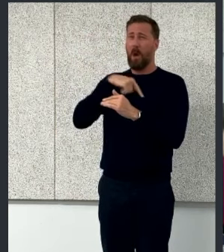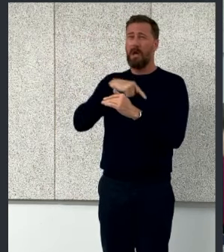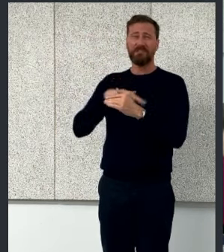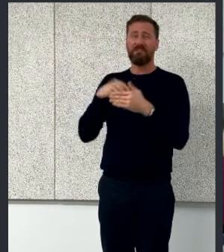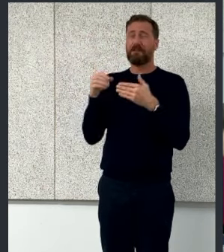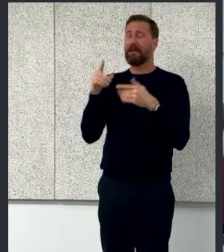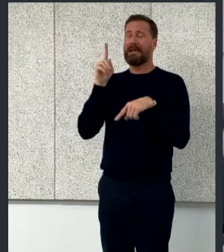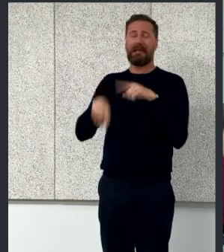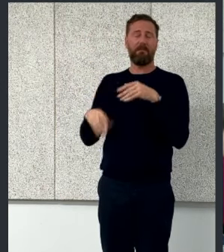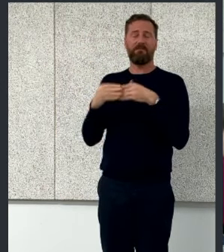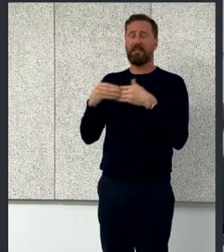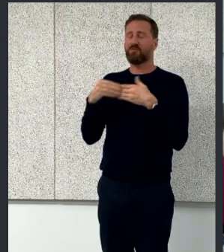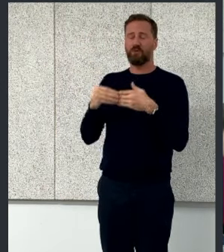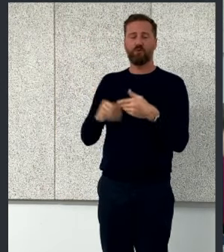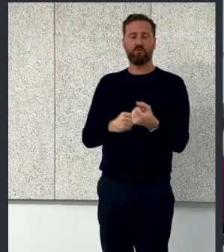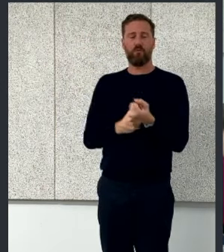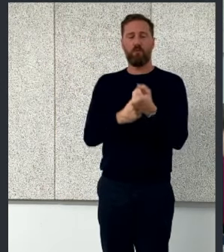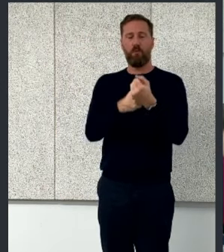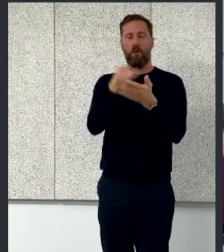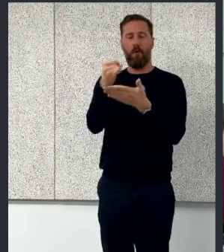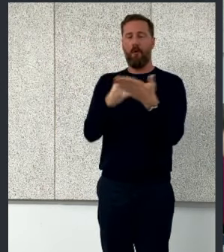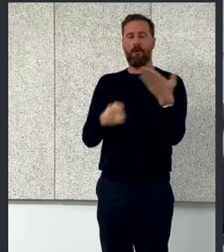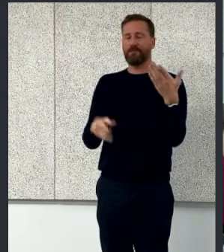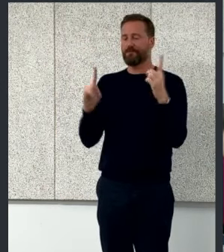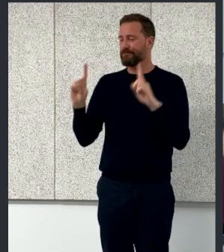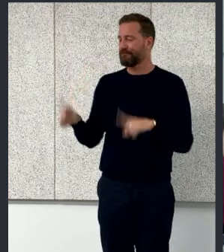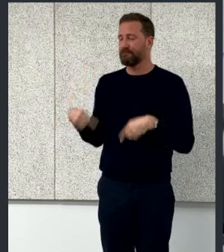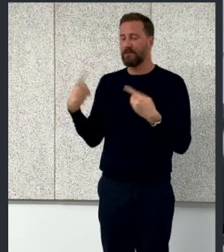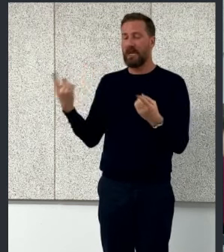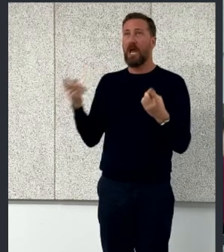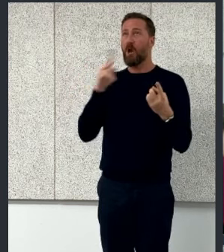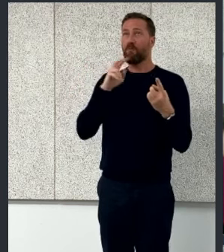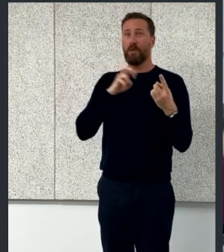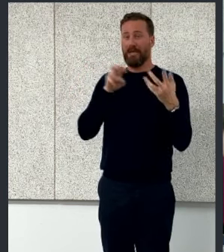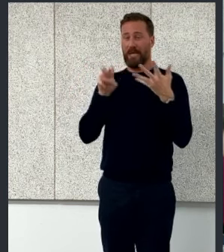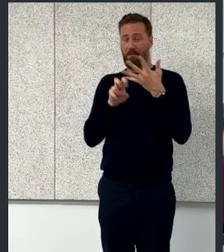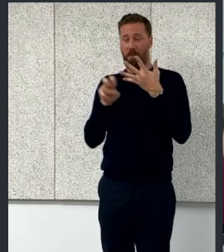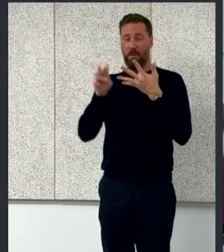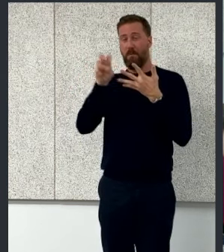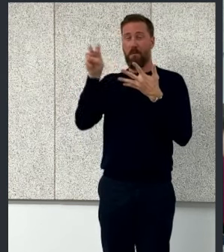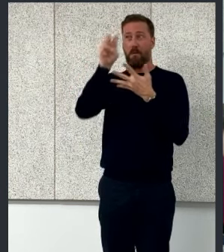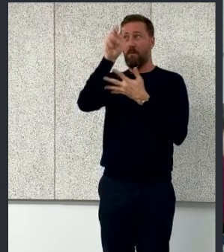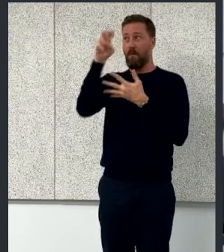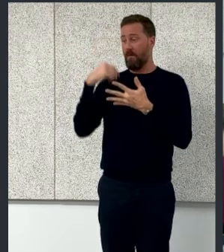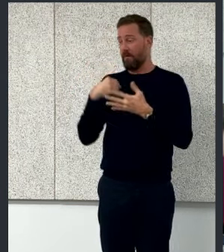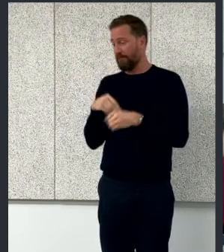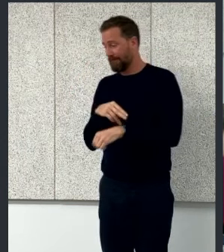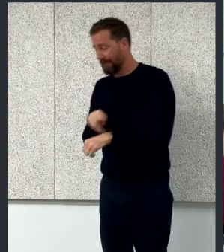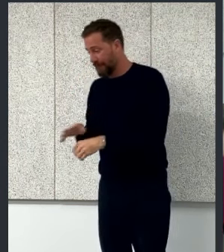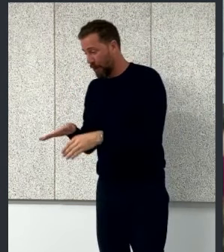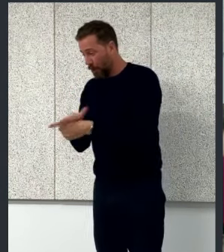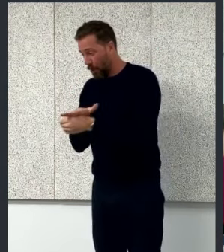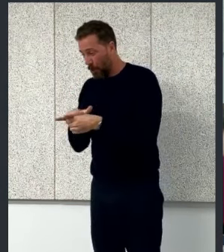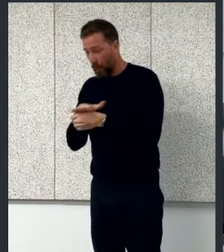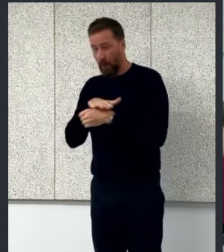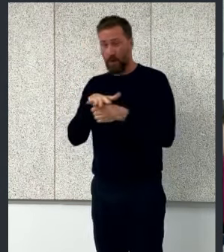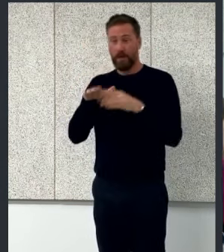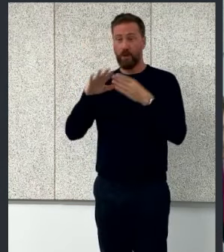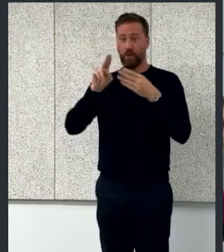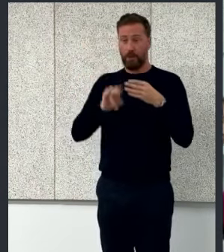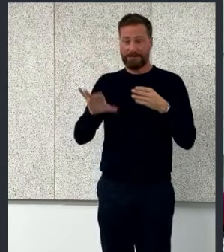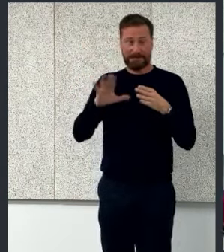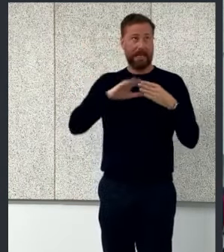to support artists from the ground up and move between tiers on a national and here in New York City.